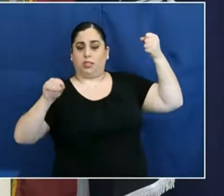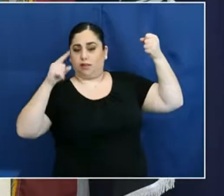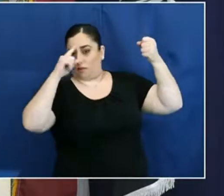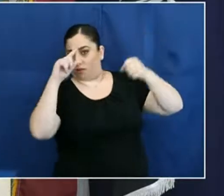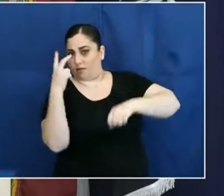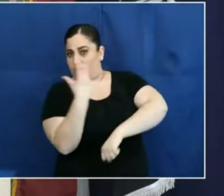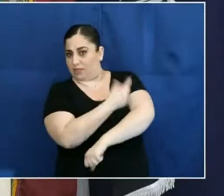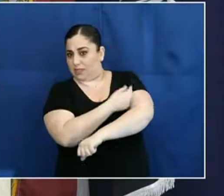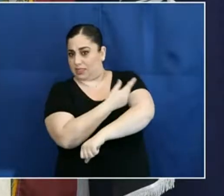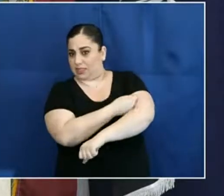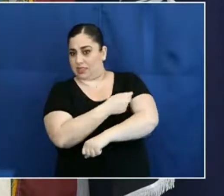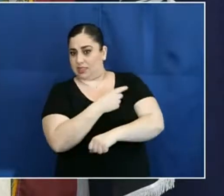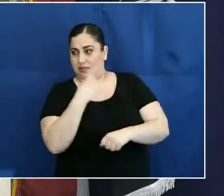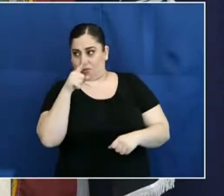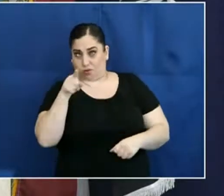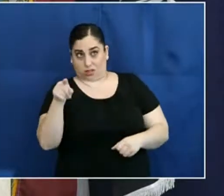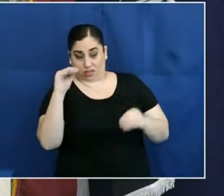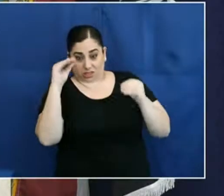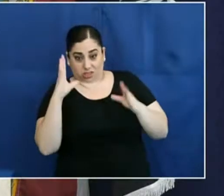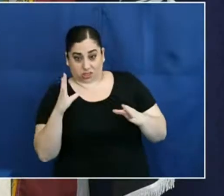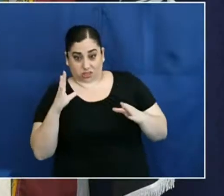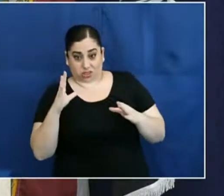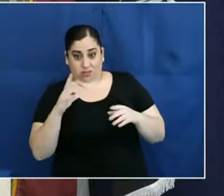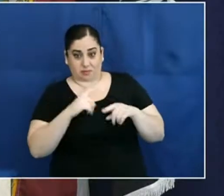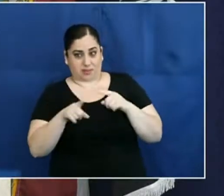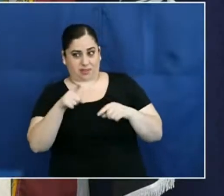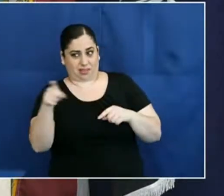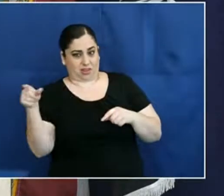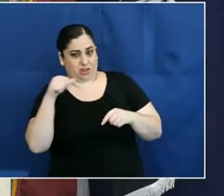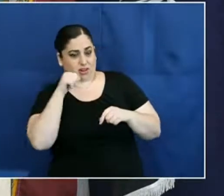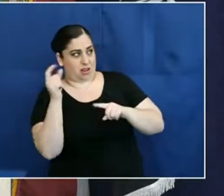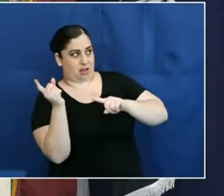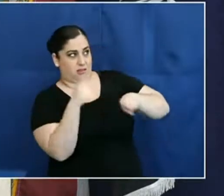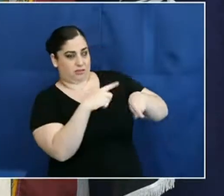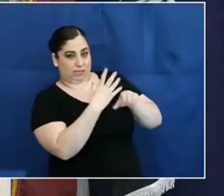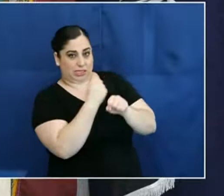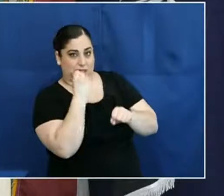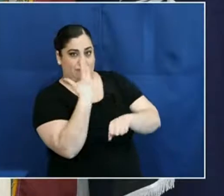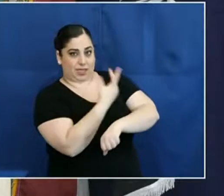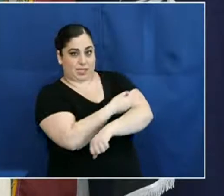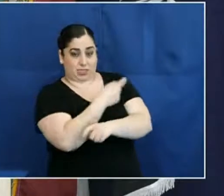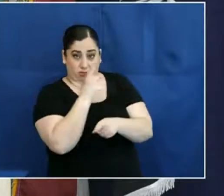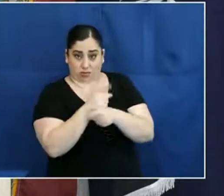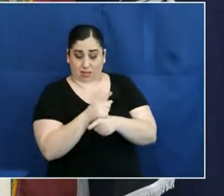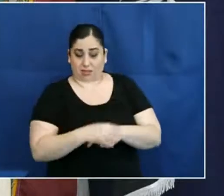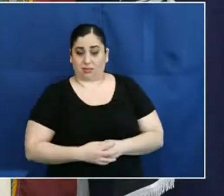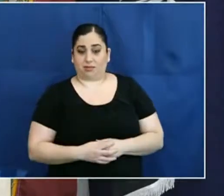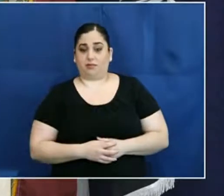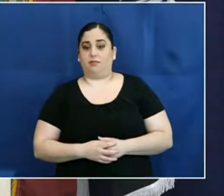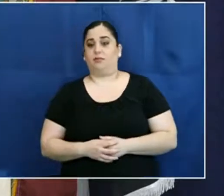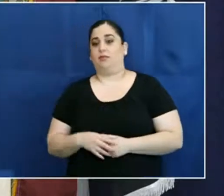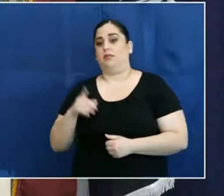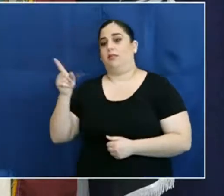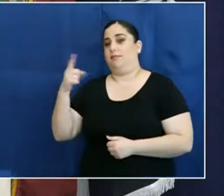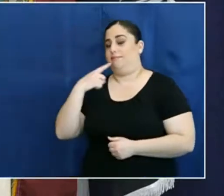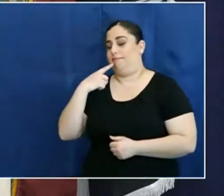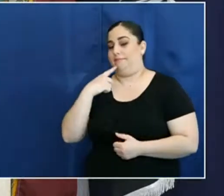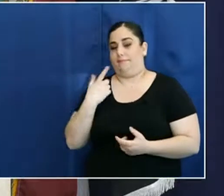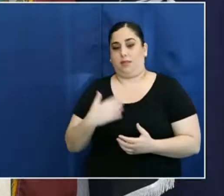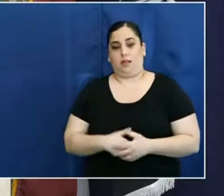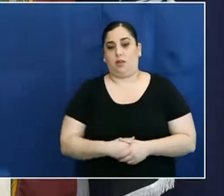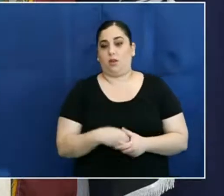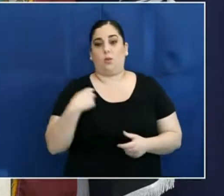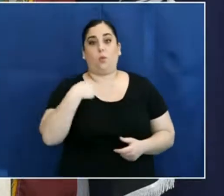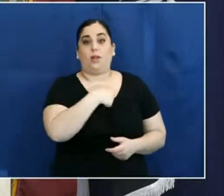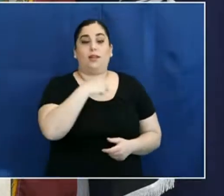for teachers. We make available 20% if there are appointments that are needed. And so we fill the need